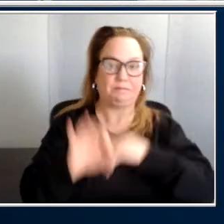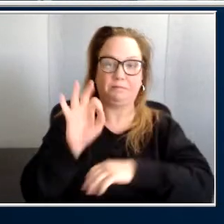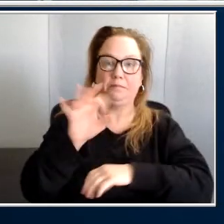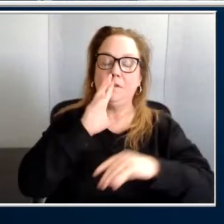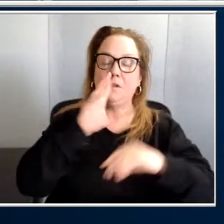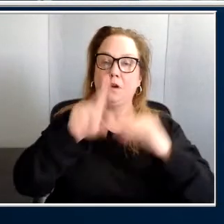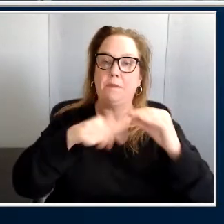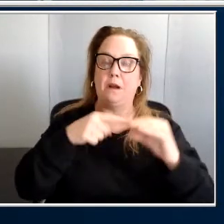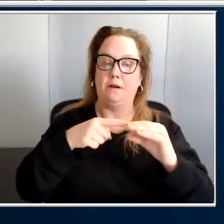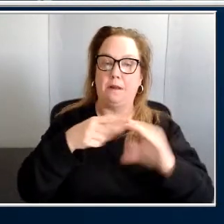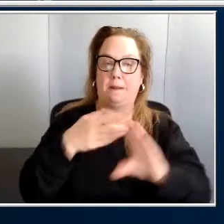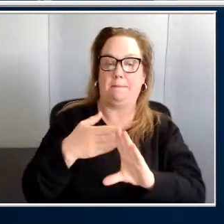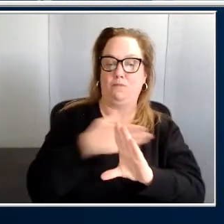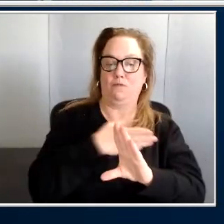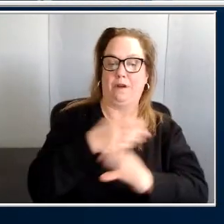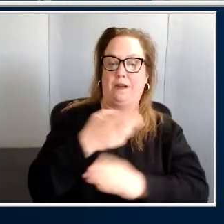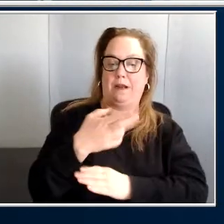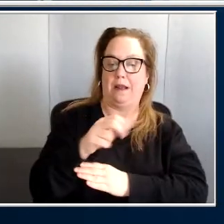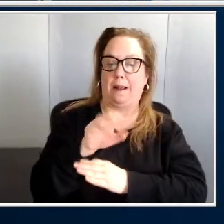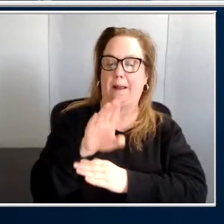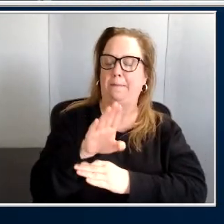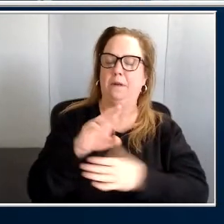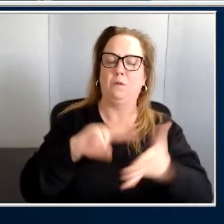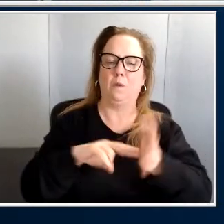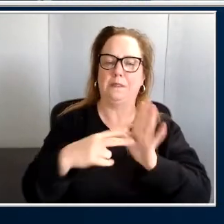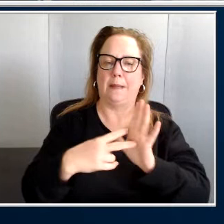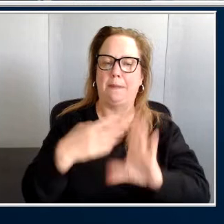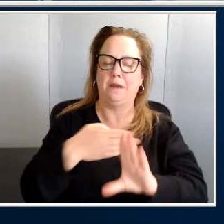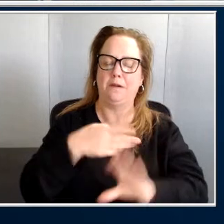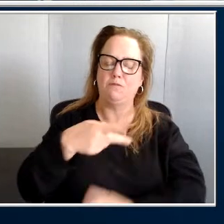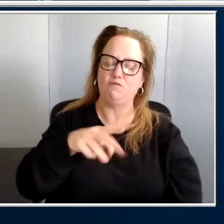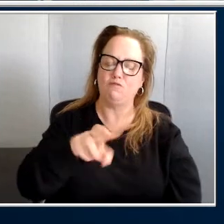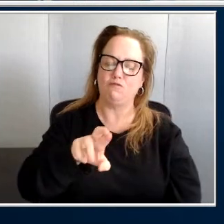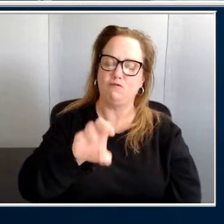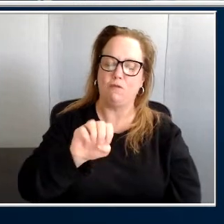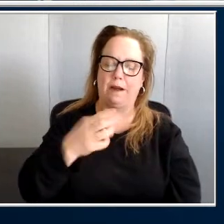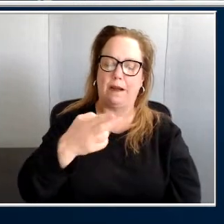of prehab. What is prehab and why is it important?